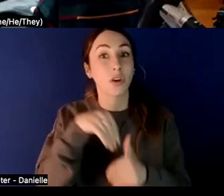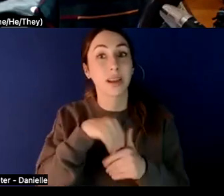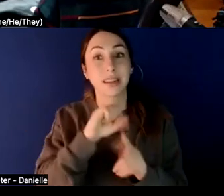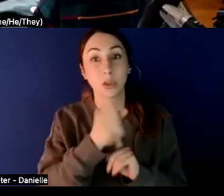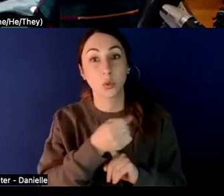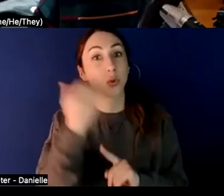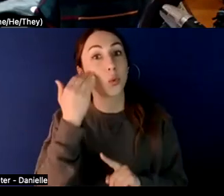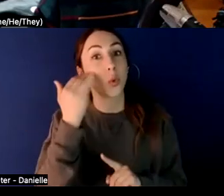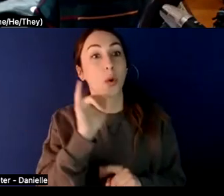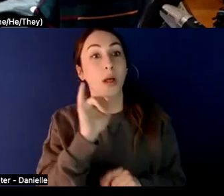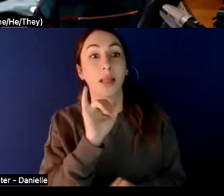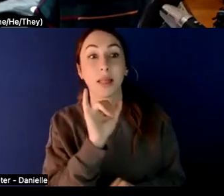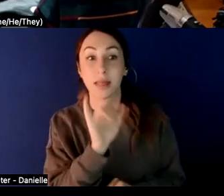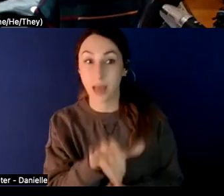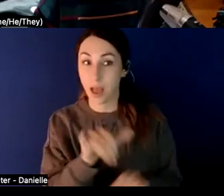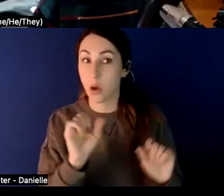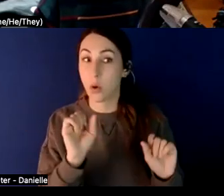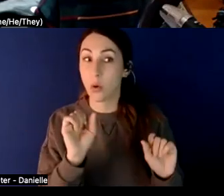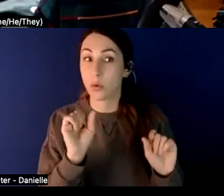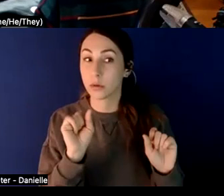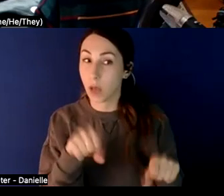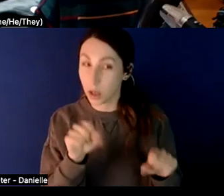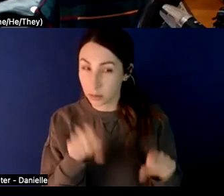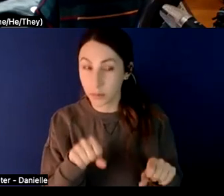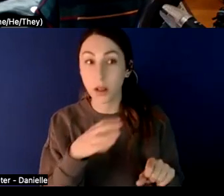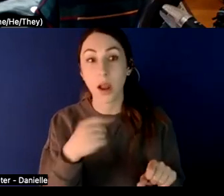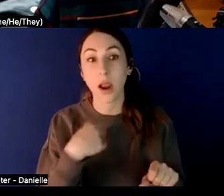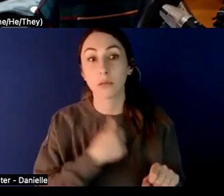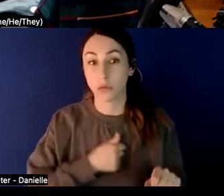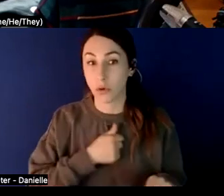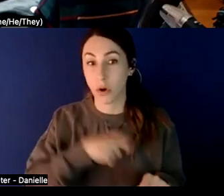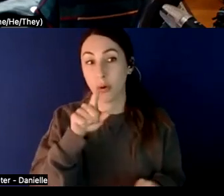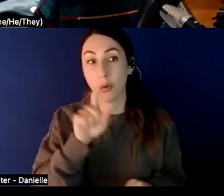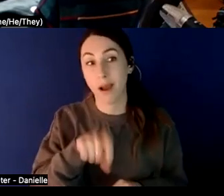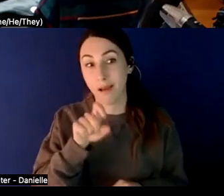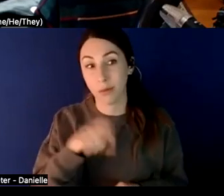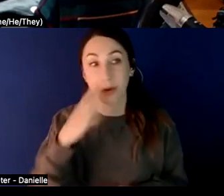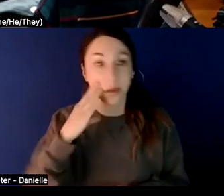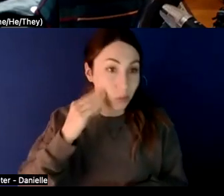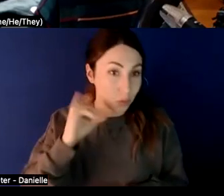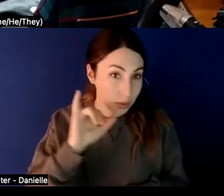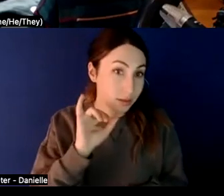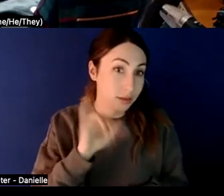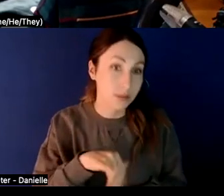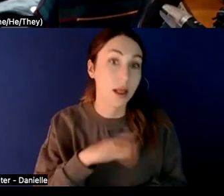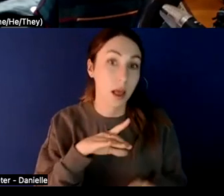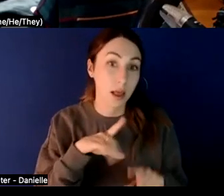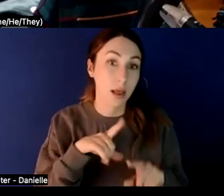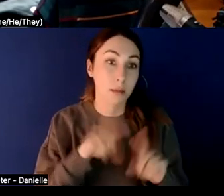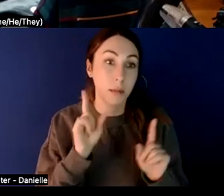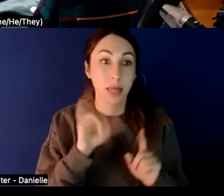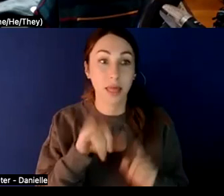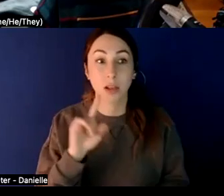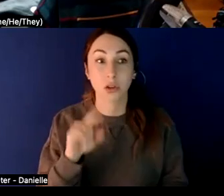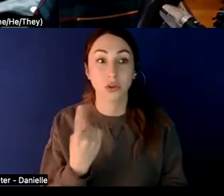was impossible. And I'm sorry that you have to experience that, but that's just a privilege